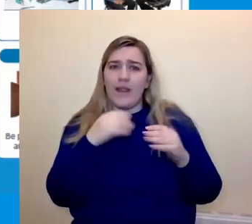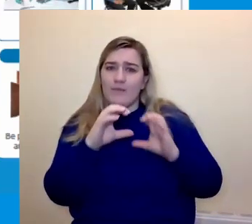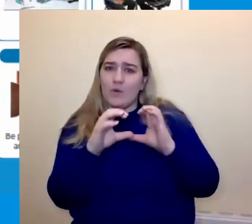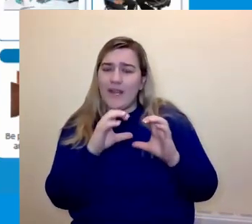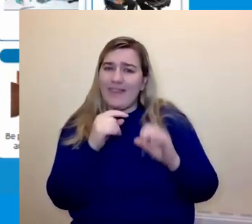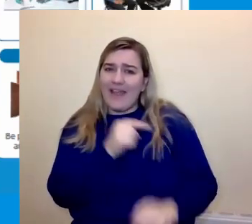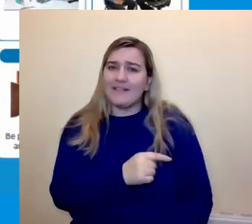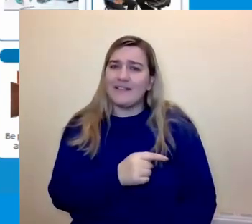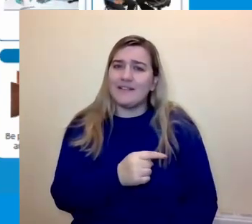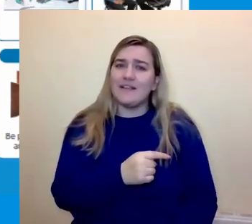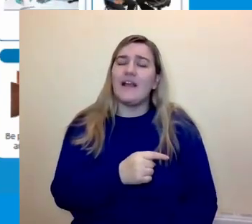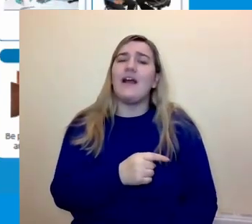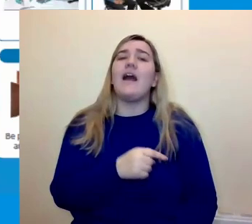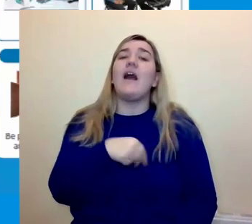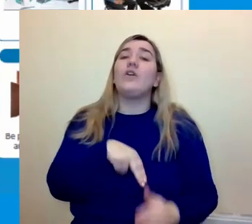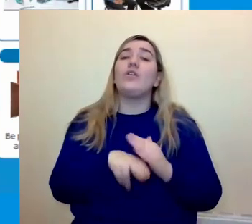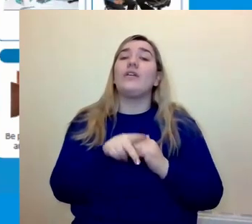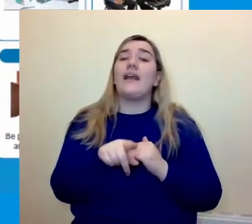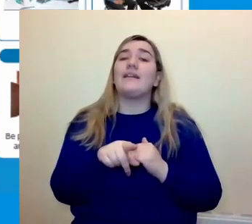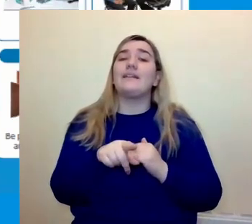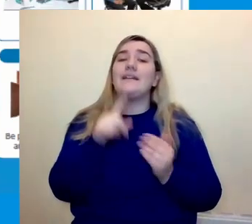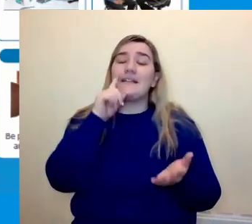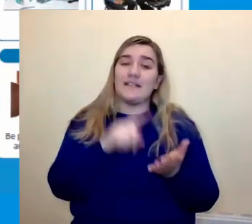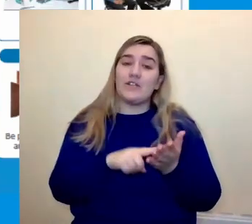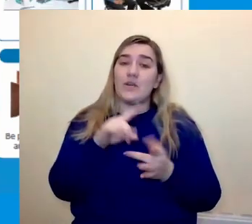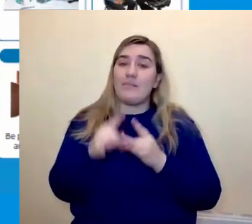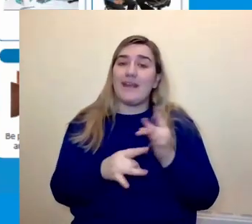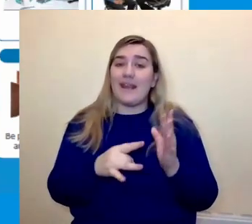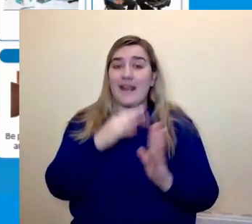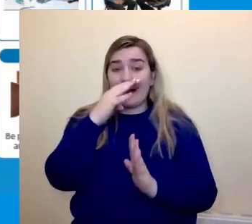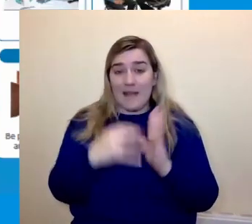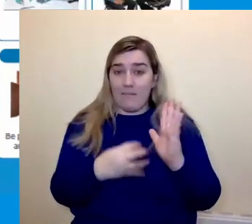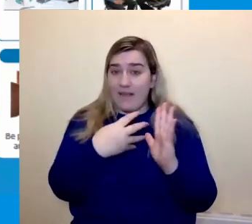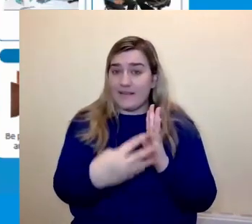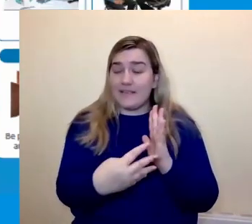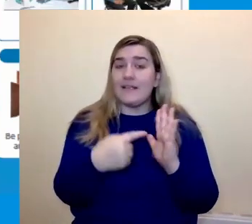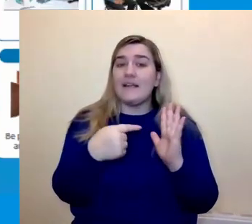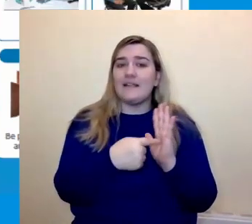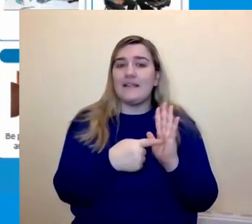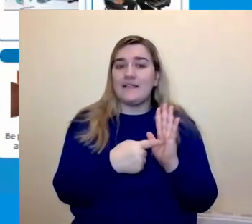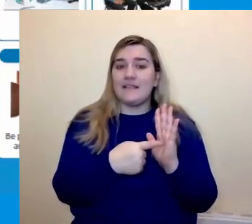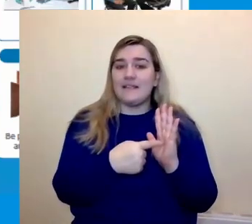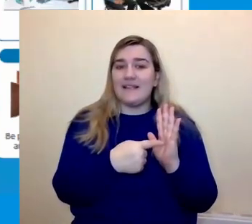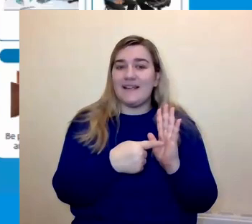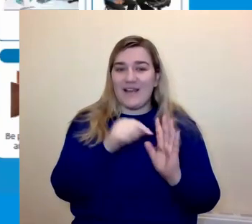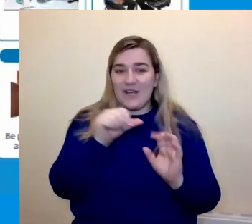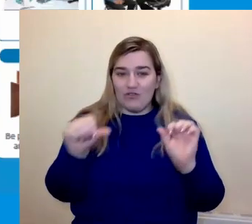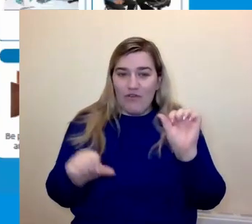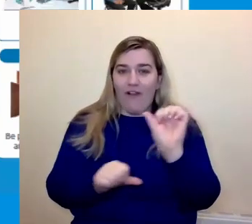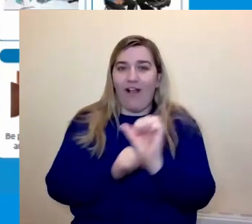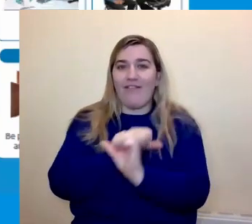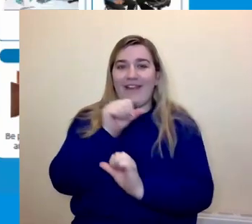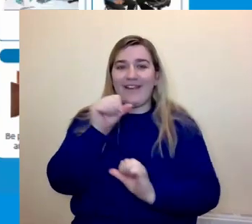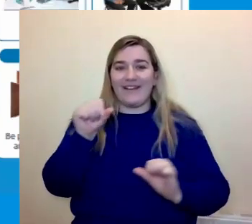is the decision-making template. And you can see in the center, it's revolving, okay? It's revolving in terms